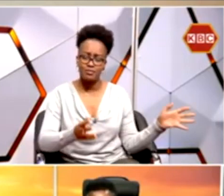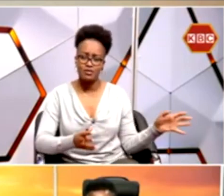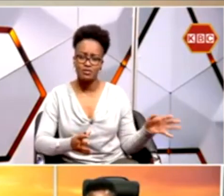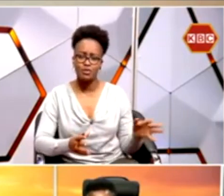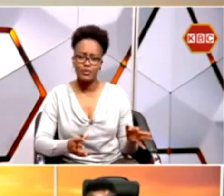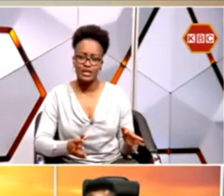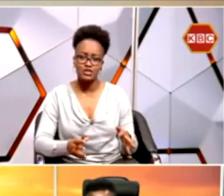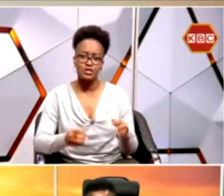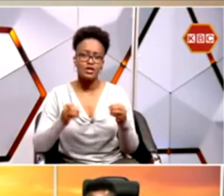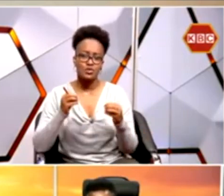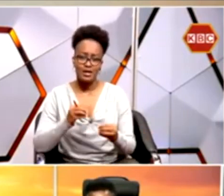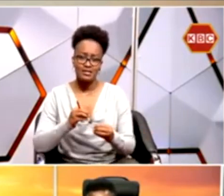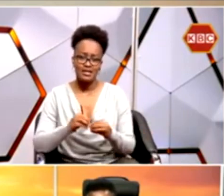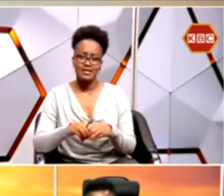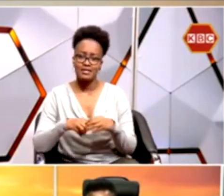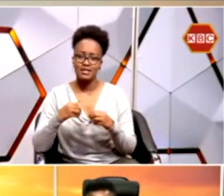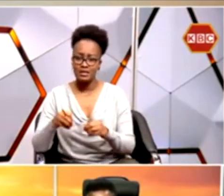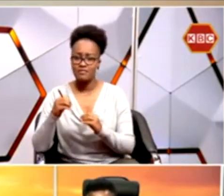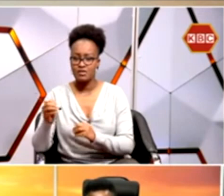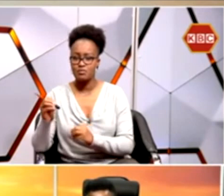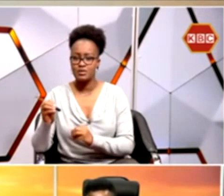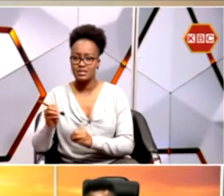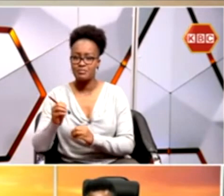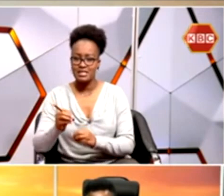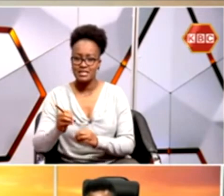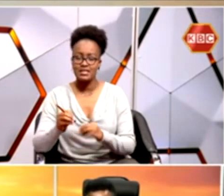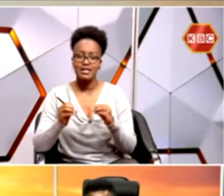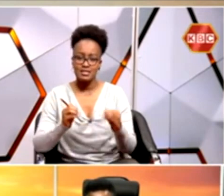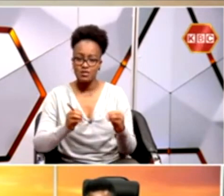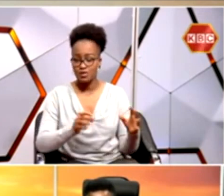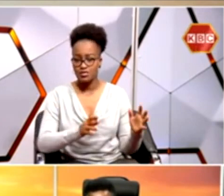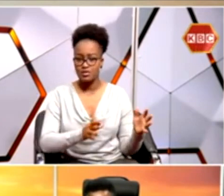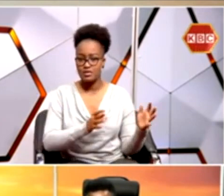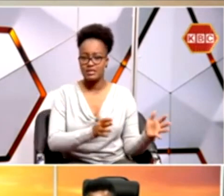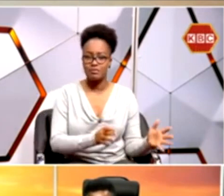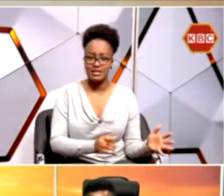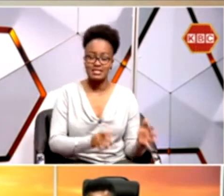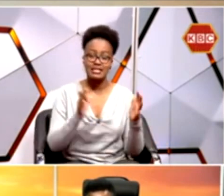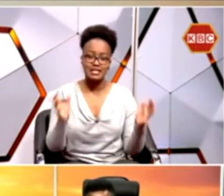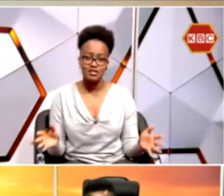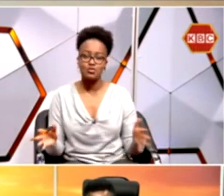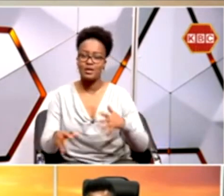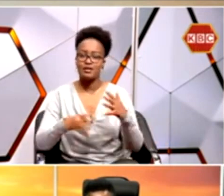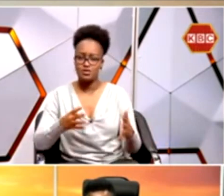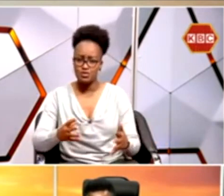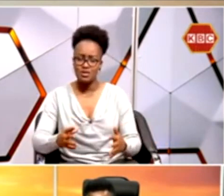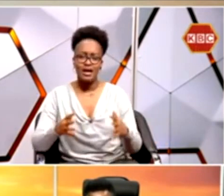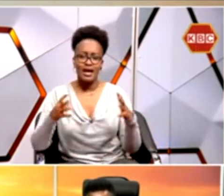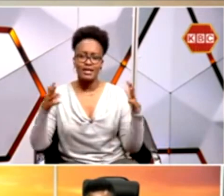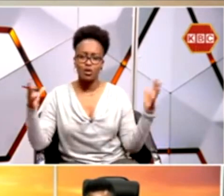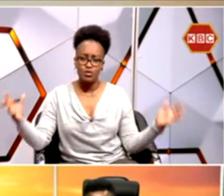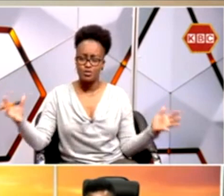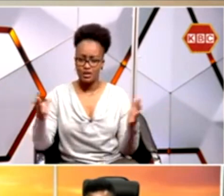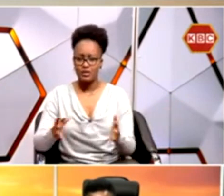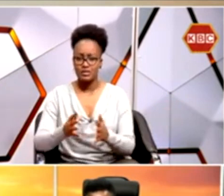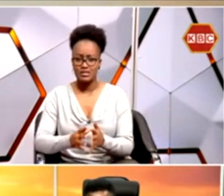the greater part of the population to understand that even invisible disabilities still constitute disabilities that need to be understood